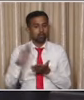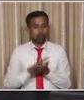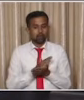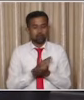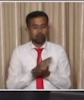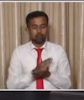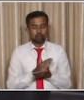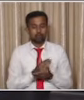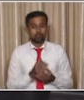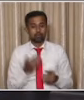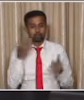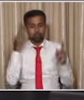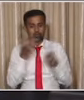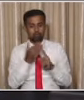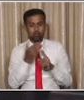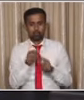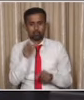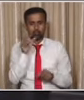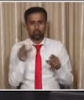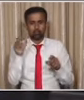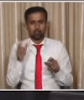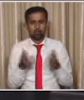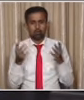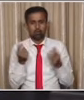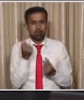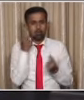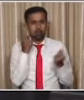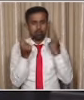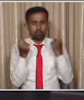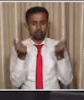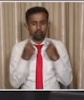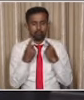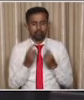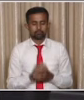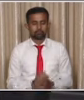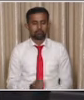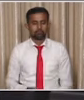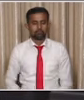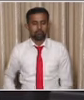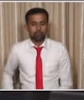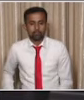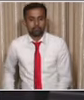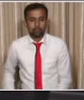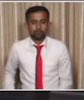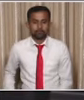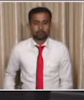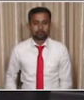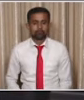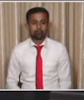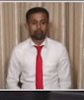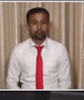lady representing NDA made a speech full of